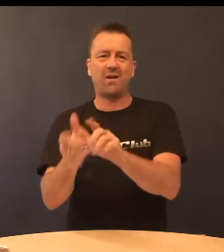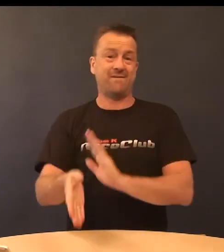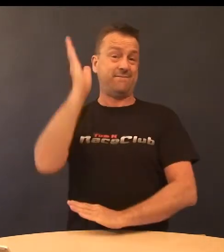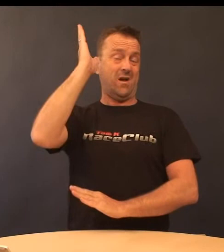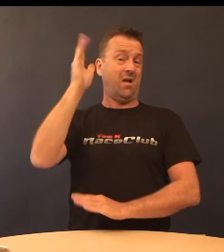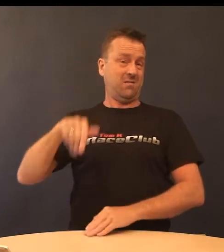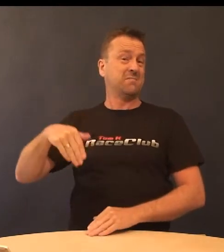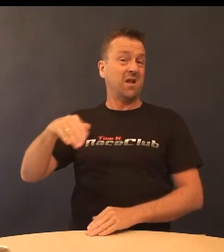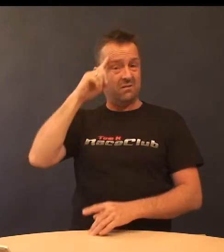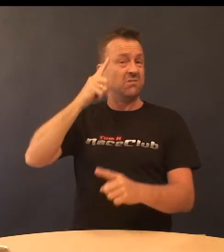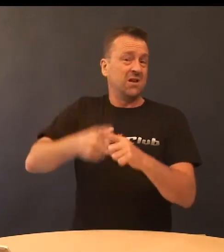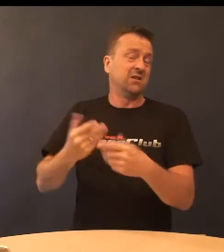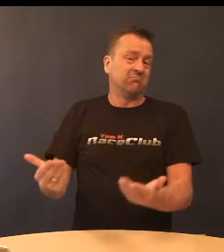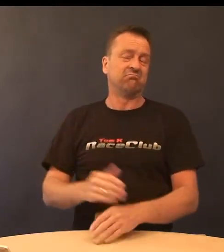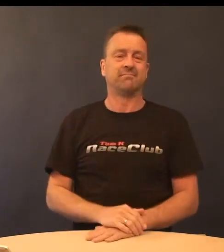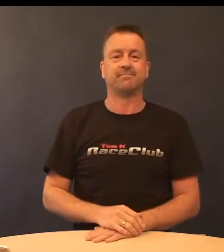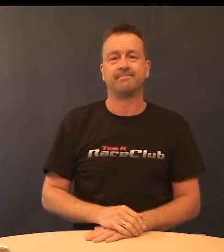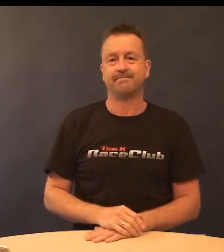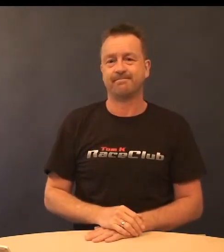in Michelin.